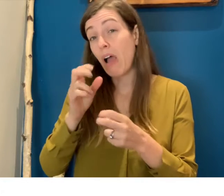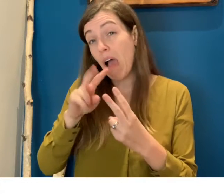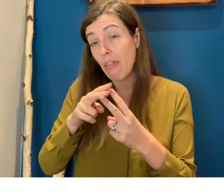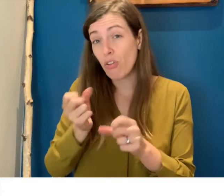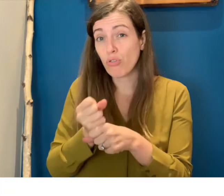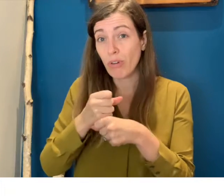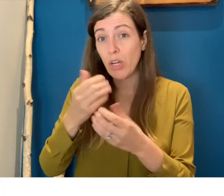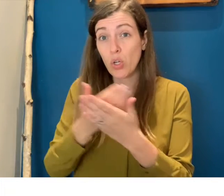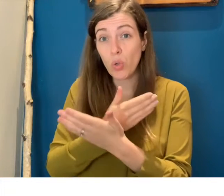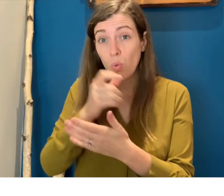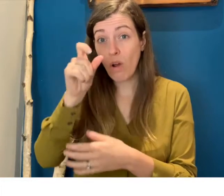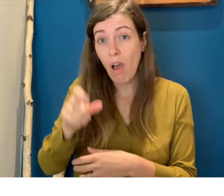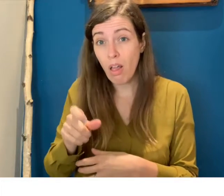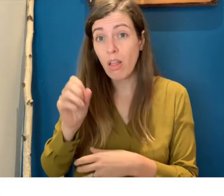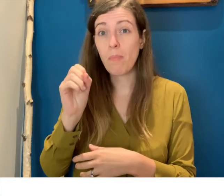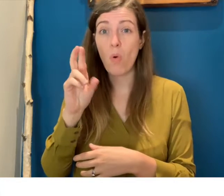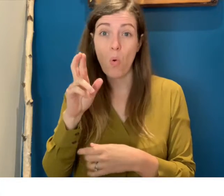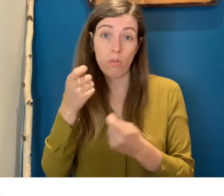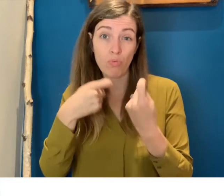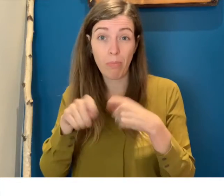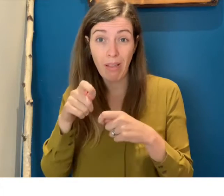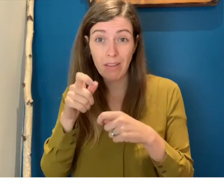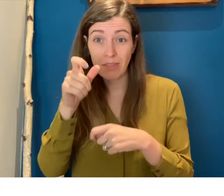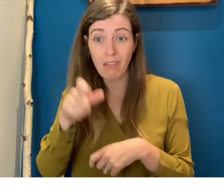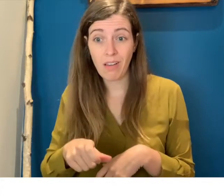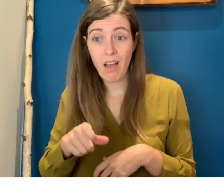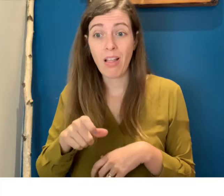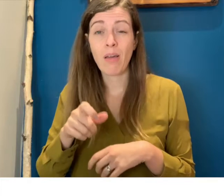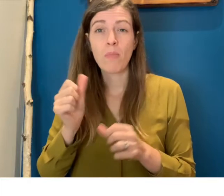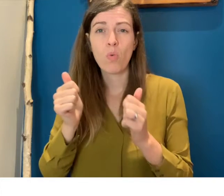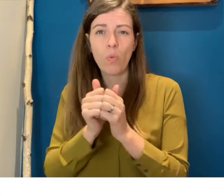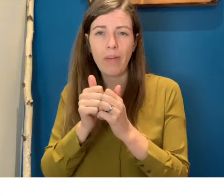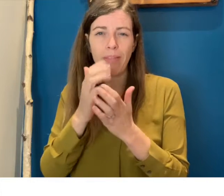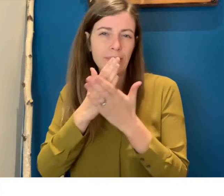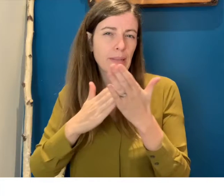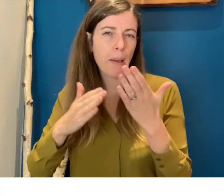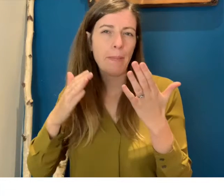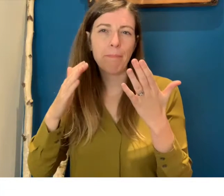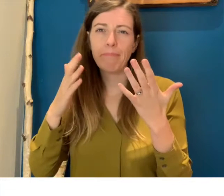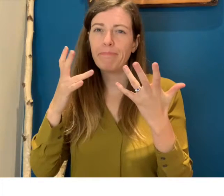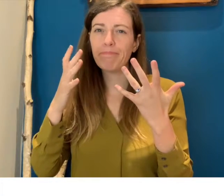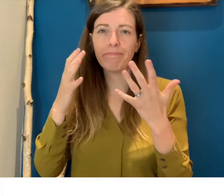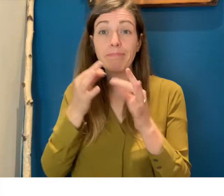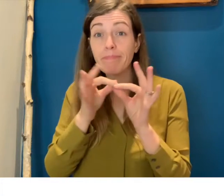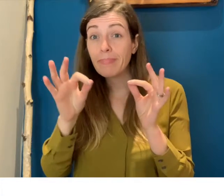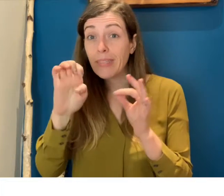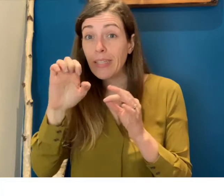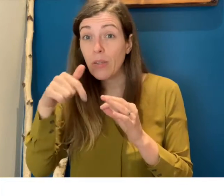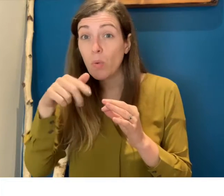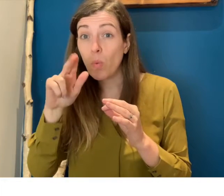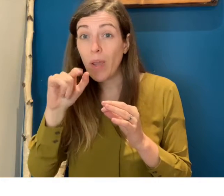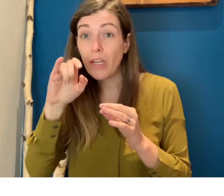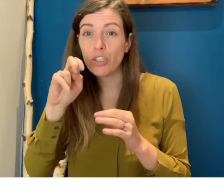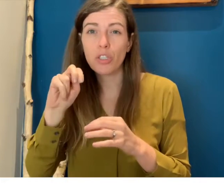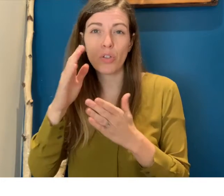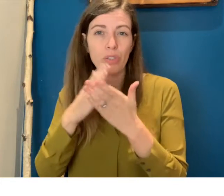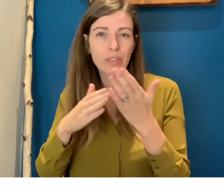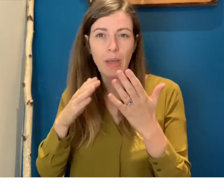The other function that we'll talk about today is called mutate, and what that does is it'll create a new column or alter a